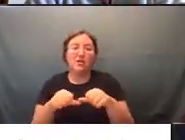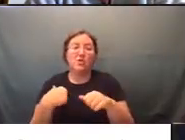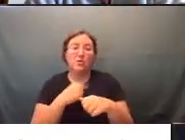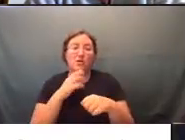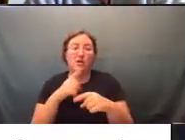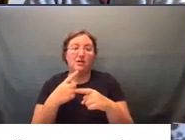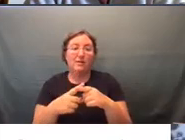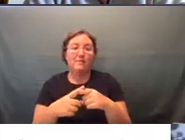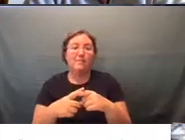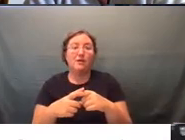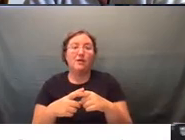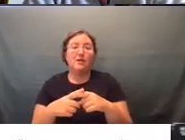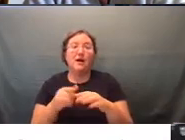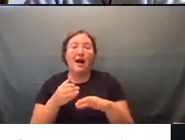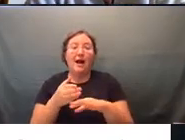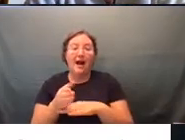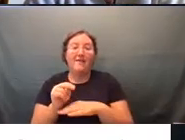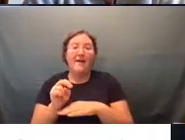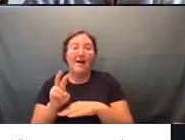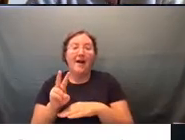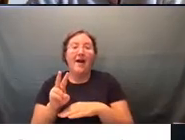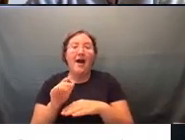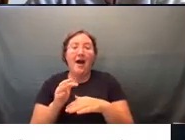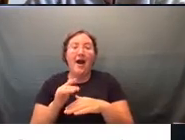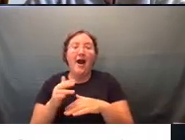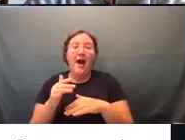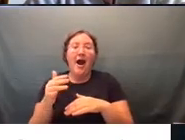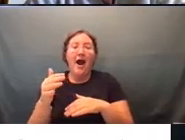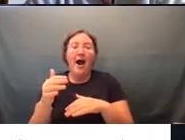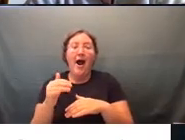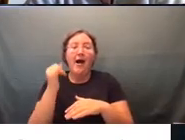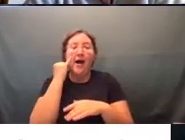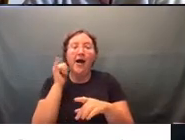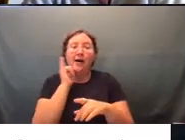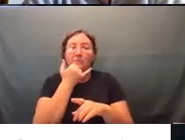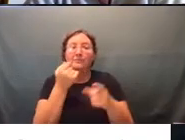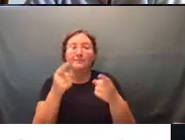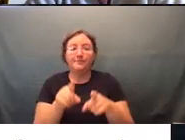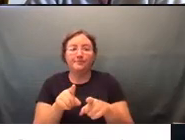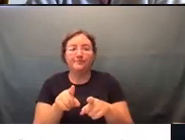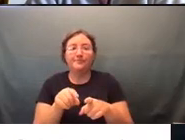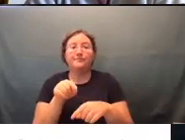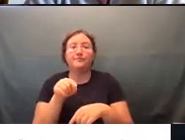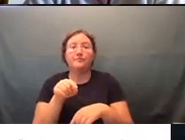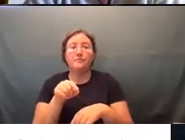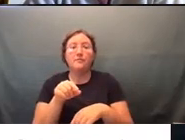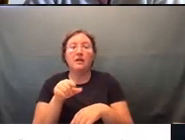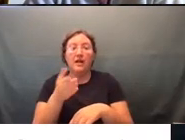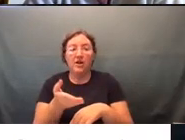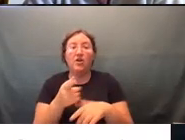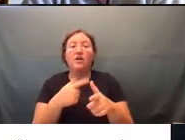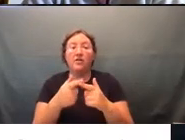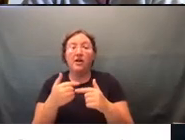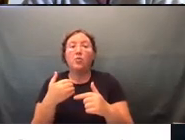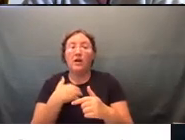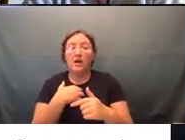Nevada Falls. We're still cooking our ways up. And if something were to go wrong at this point, there is a ranger station here at